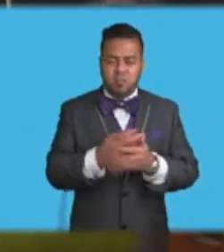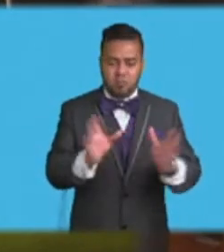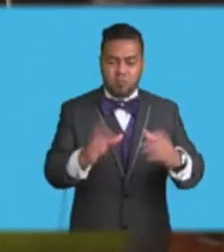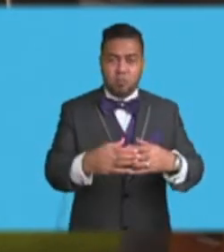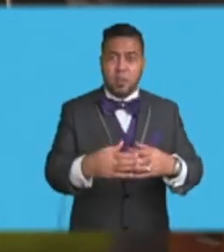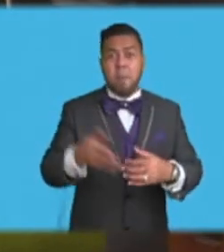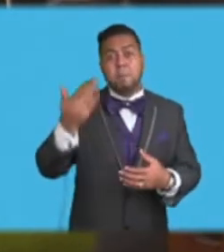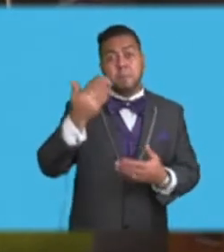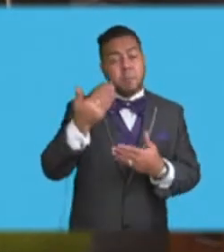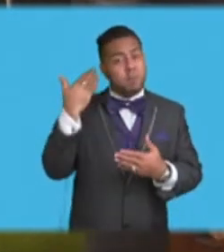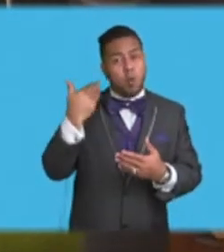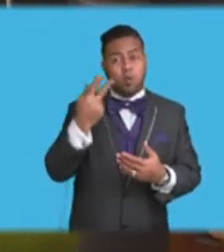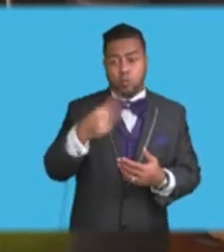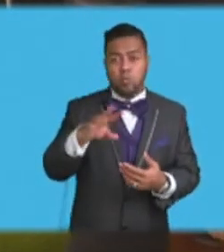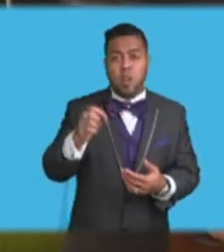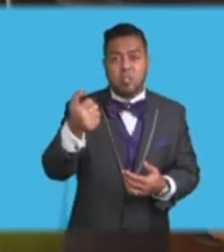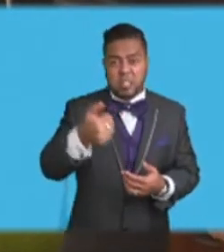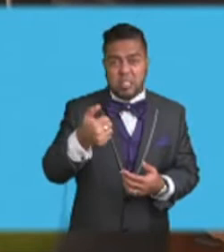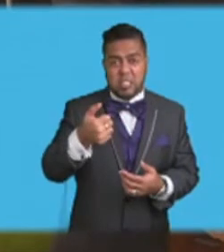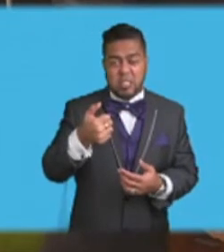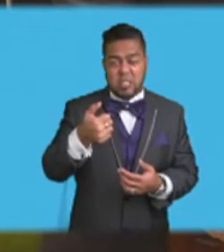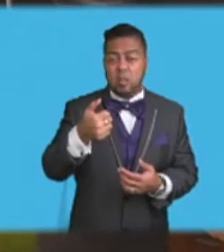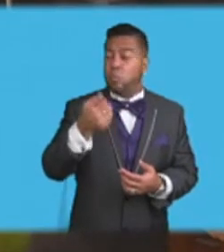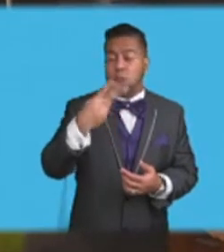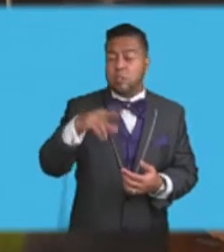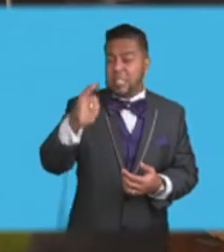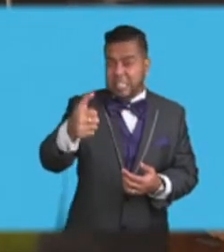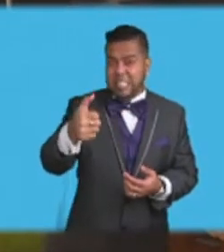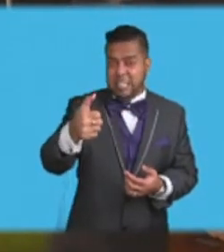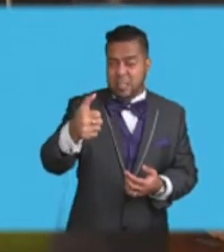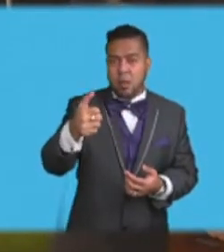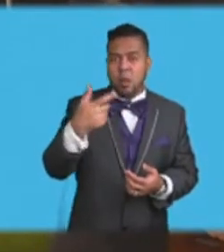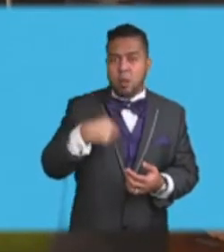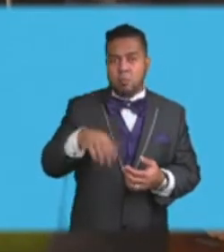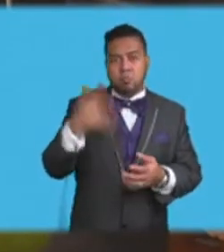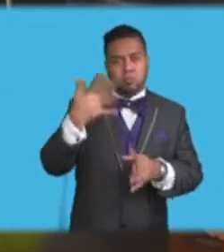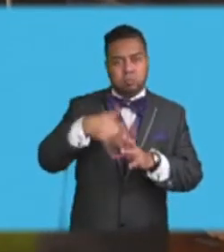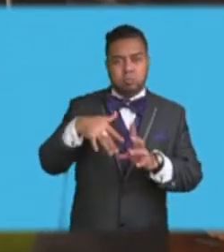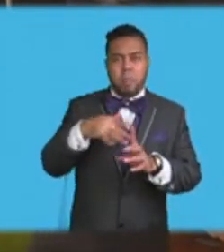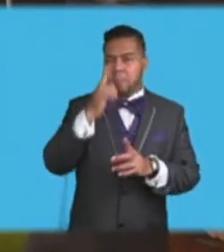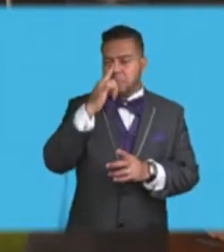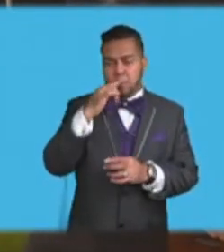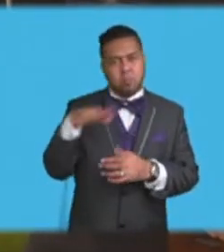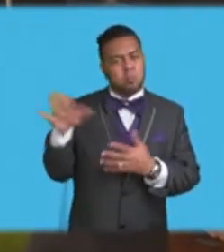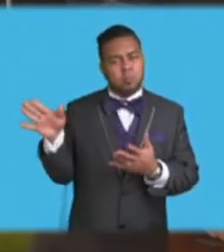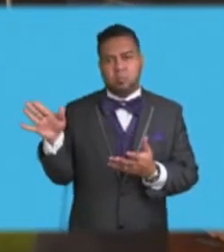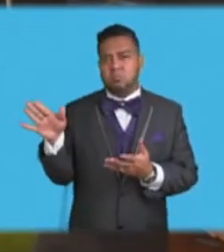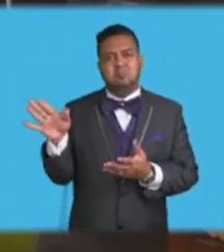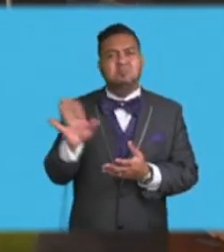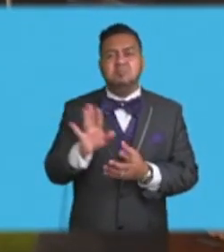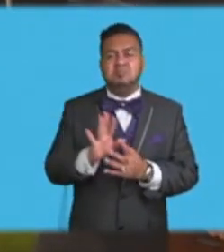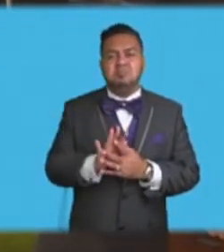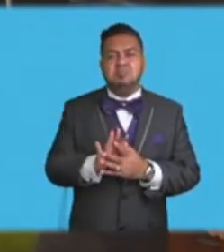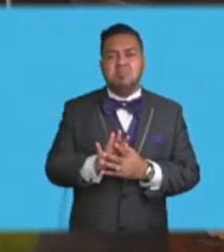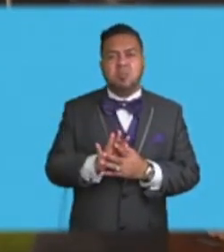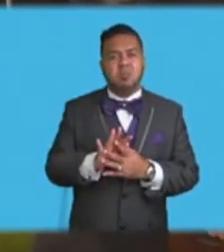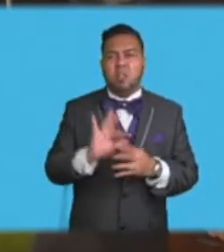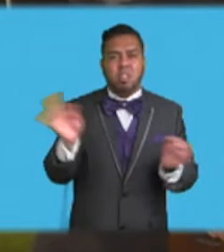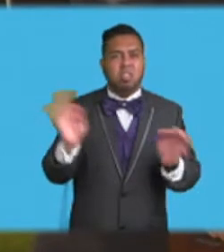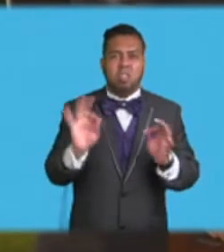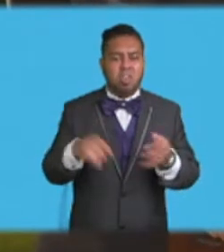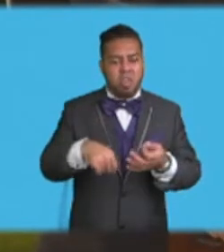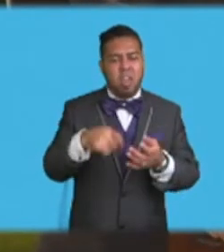2006, Madam Speaker, it would have been a dream to imagine that our ordinary Fijians, such as those based in provinces like Bua, would have access to FPOS